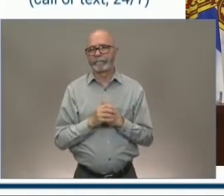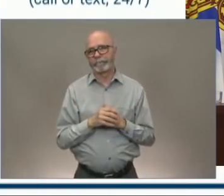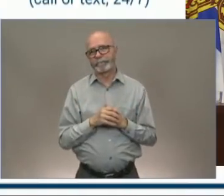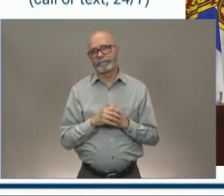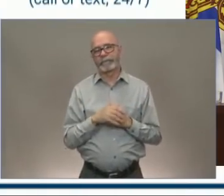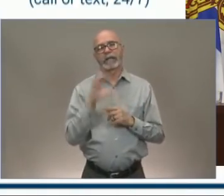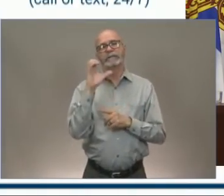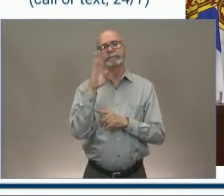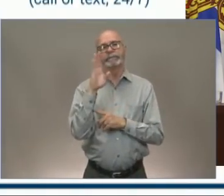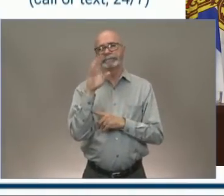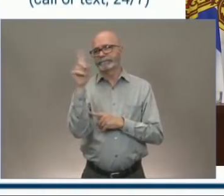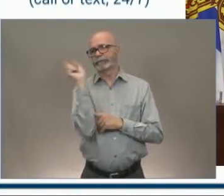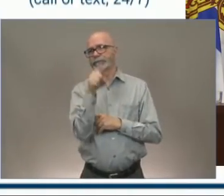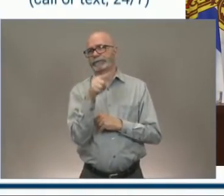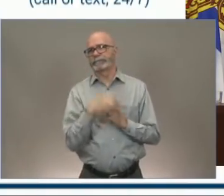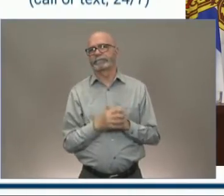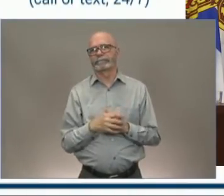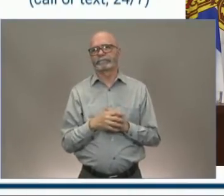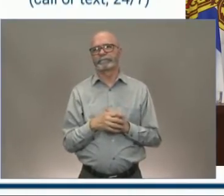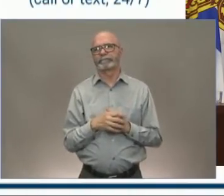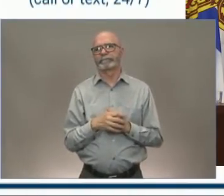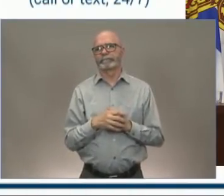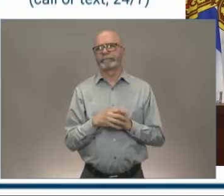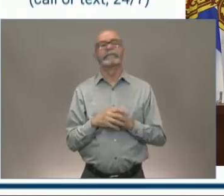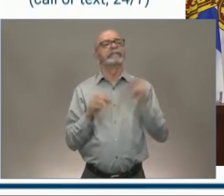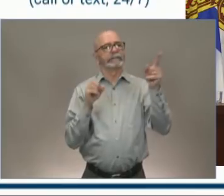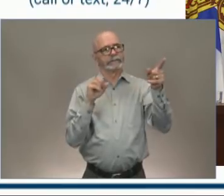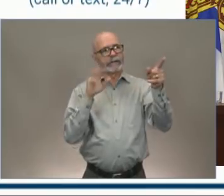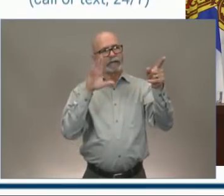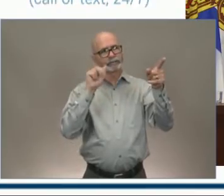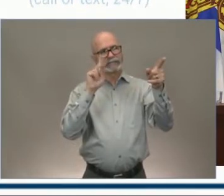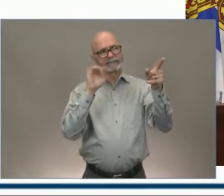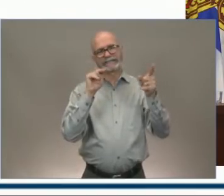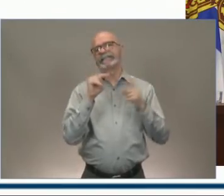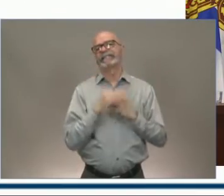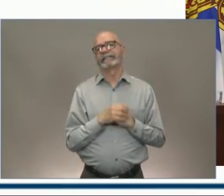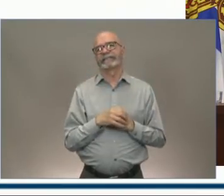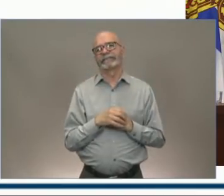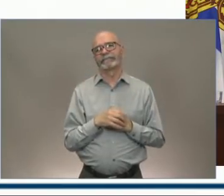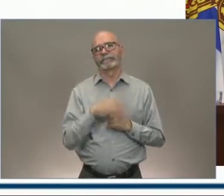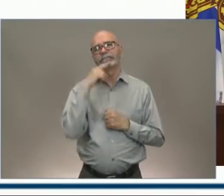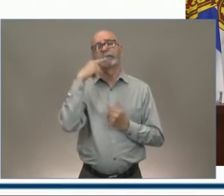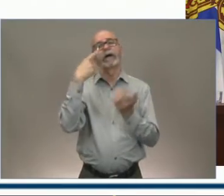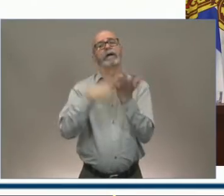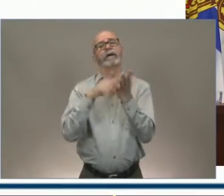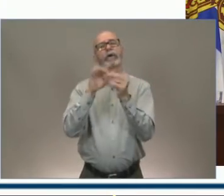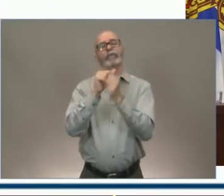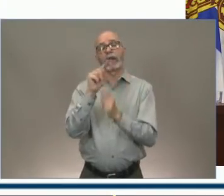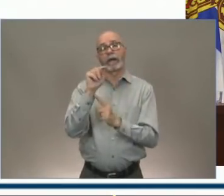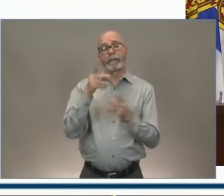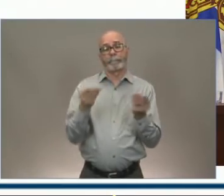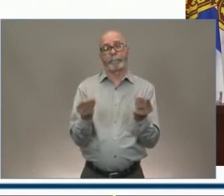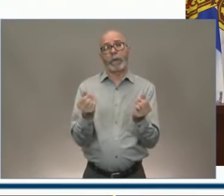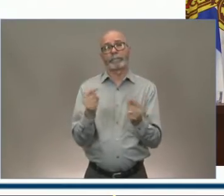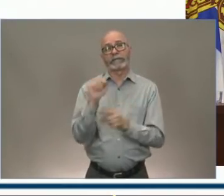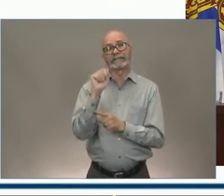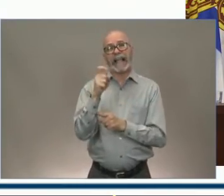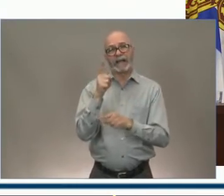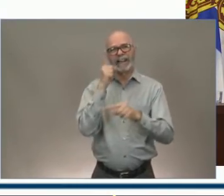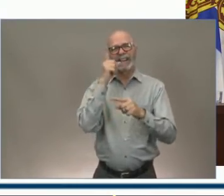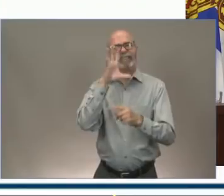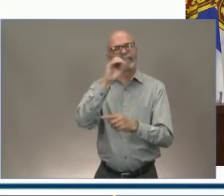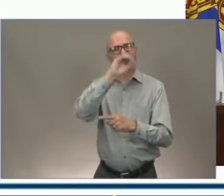Good day. Premier, in regards to the property tax relief for small businesses, what do you say to